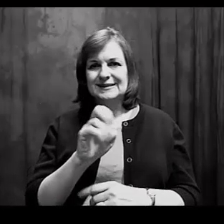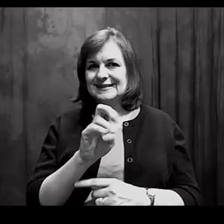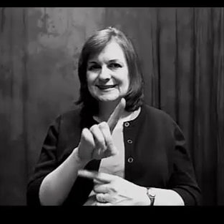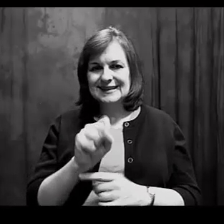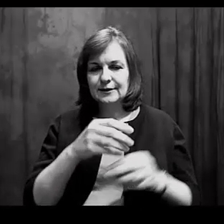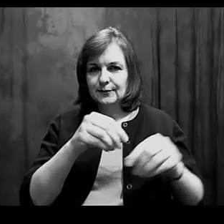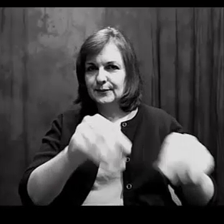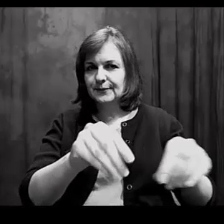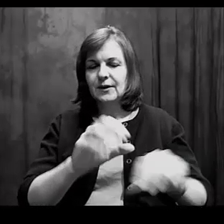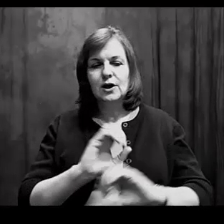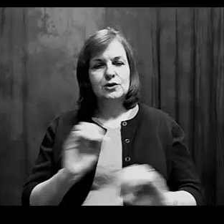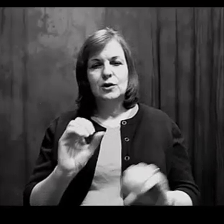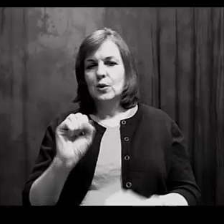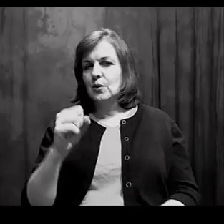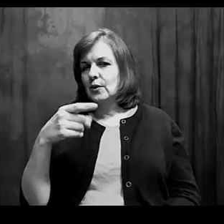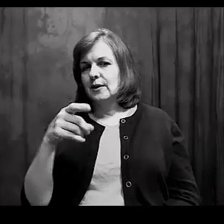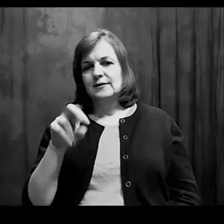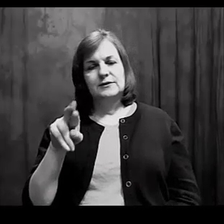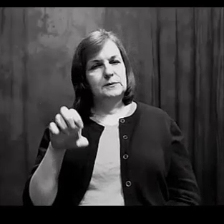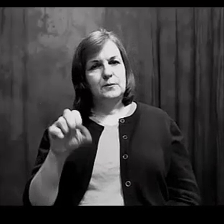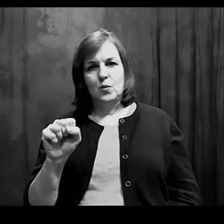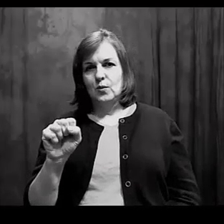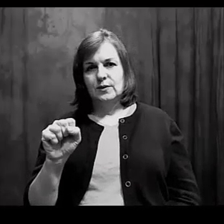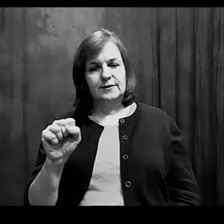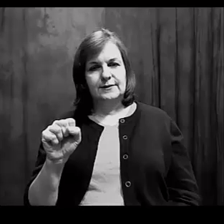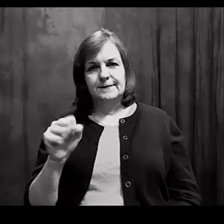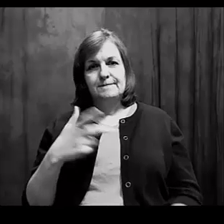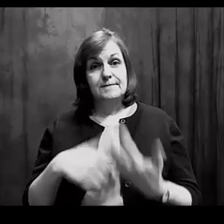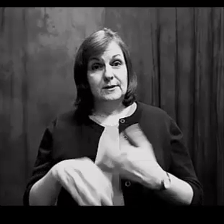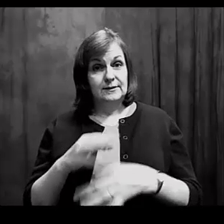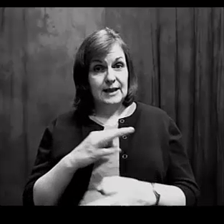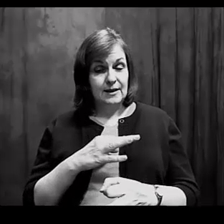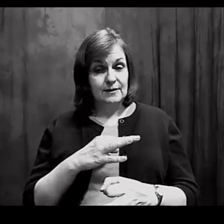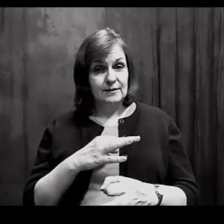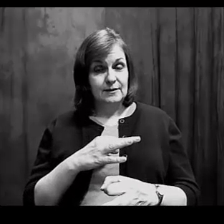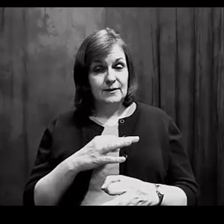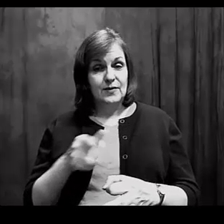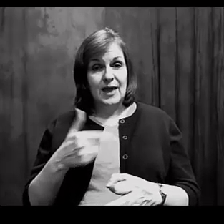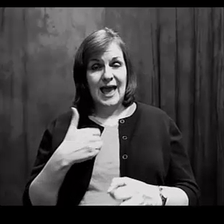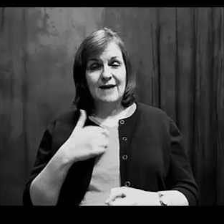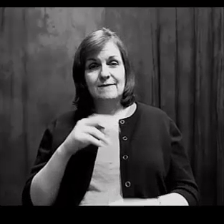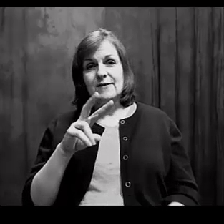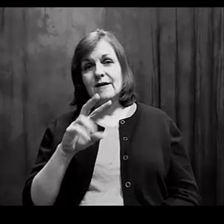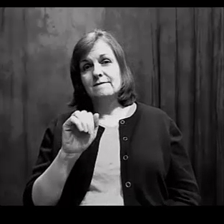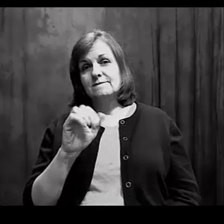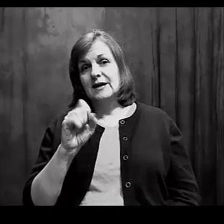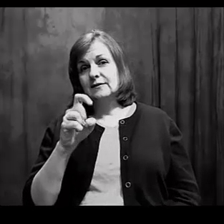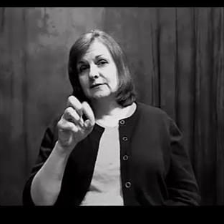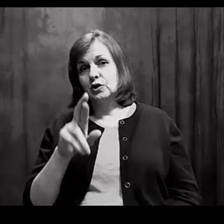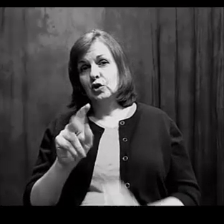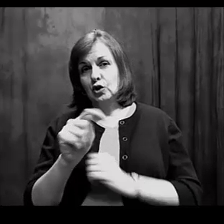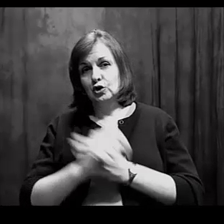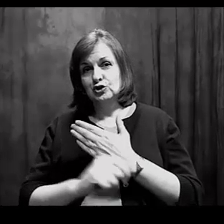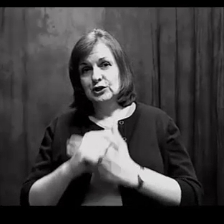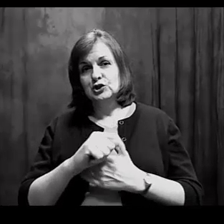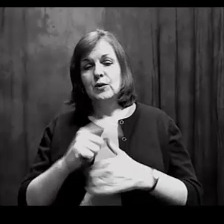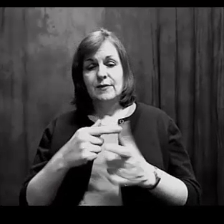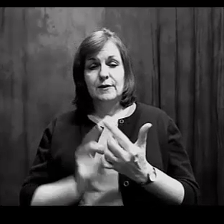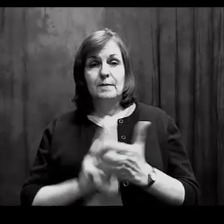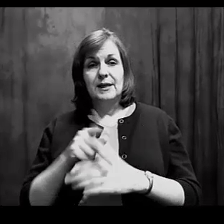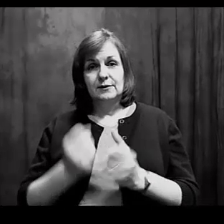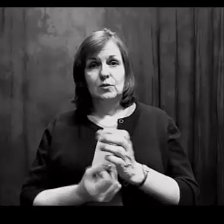So those are seedless vascular plants. There are no seeds, there are no spores of any kind,